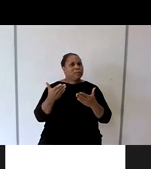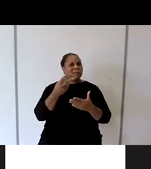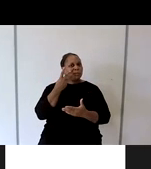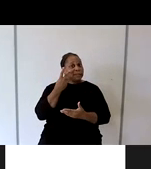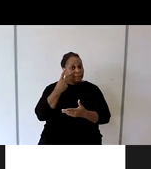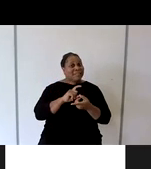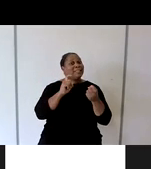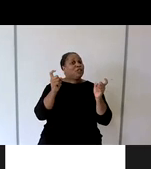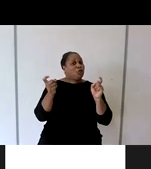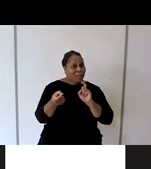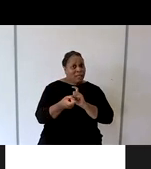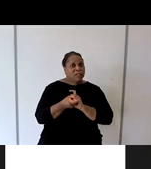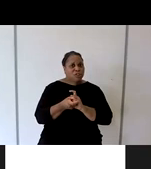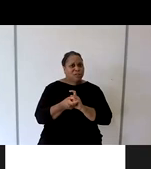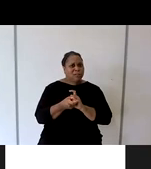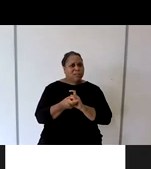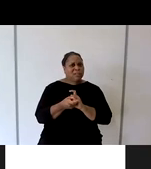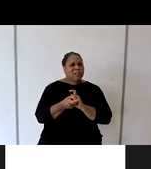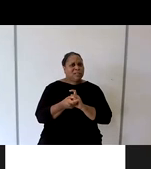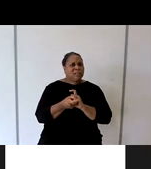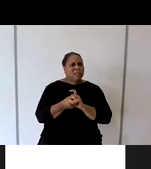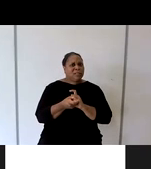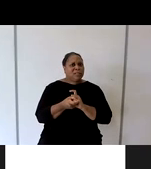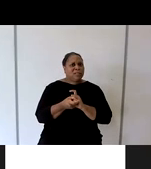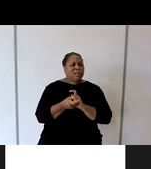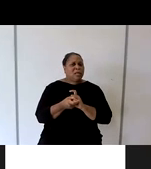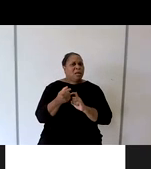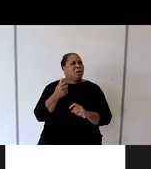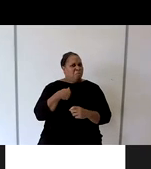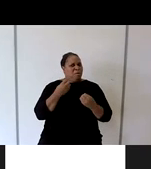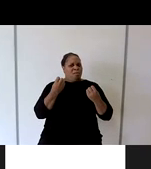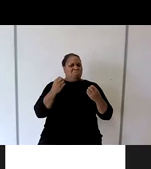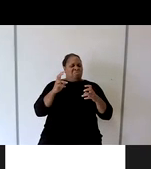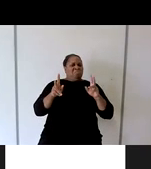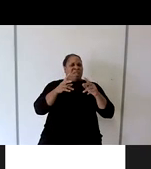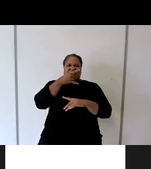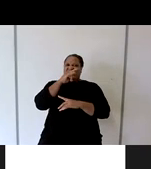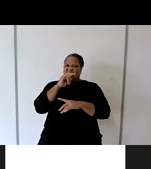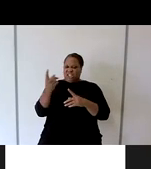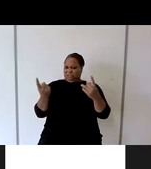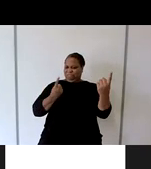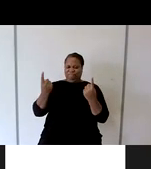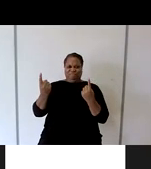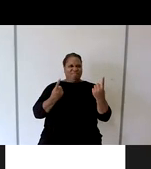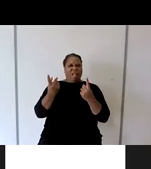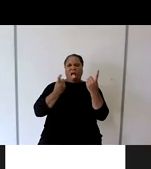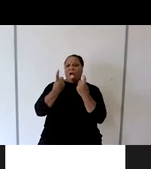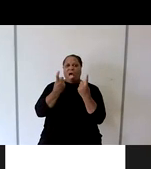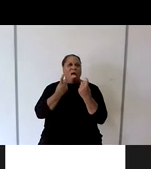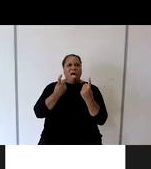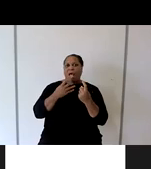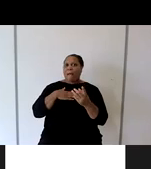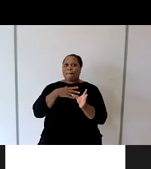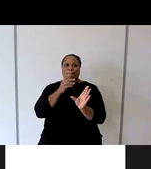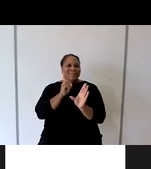changed is that I have, you know, a lot of kids coming up to me and asking me questions about my